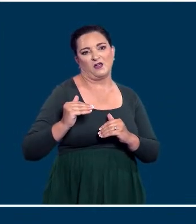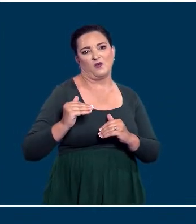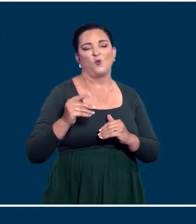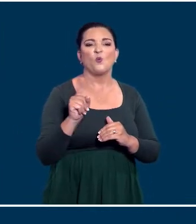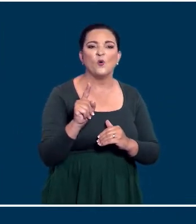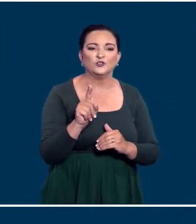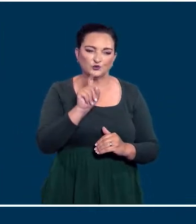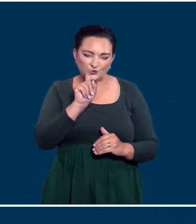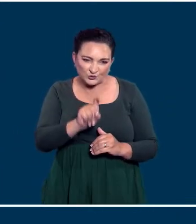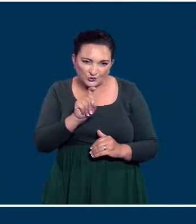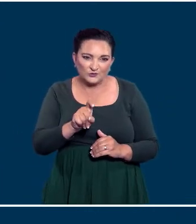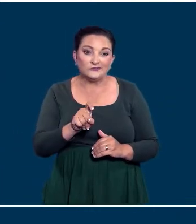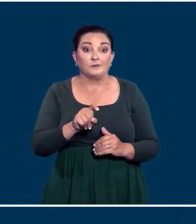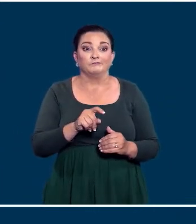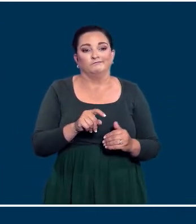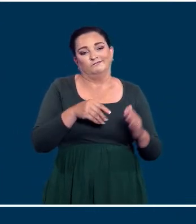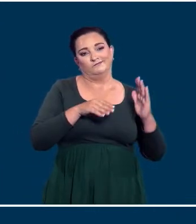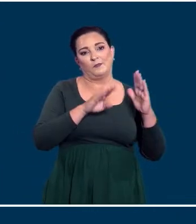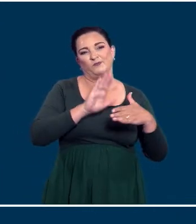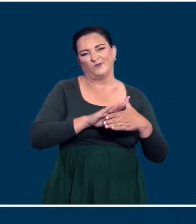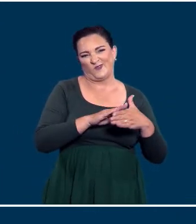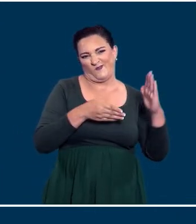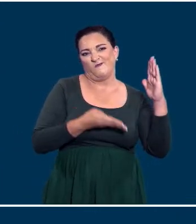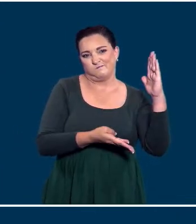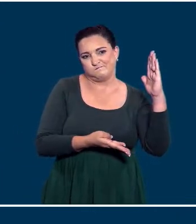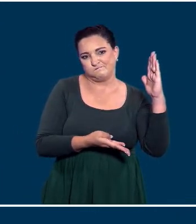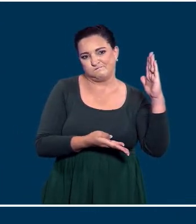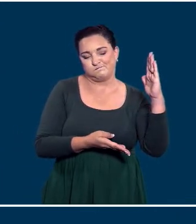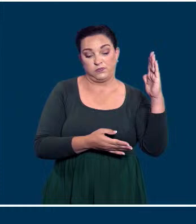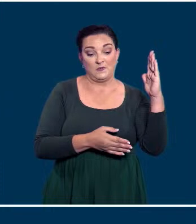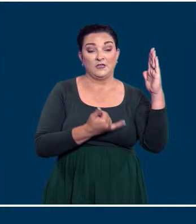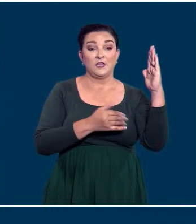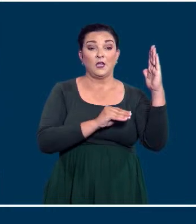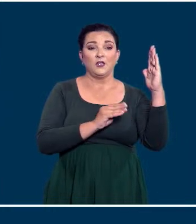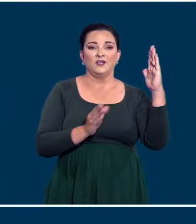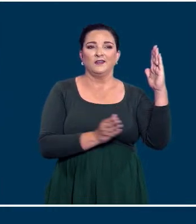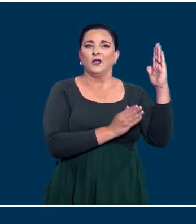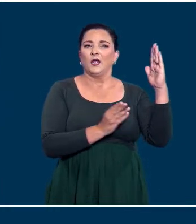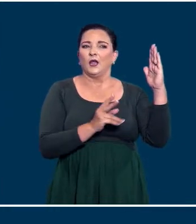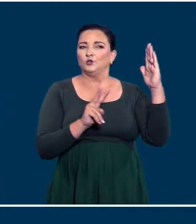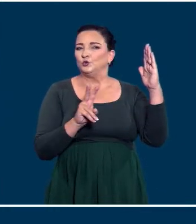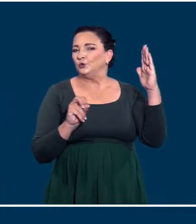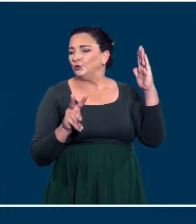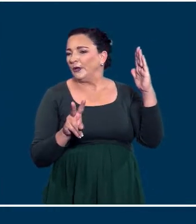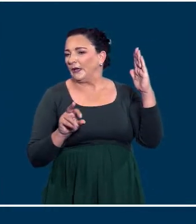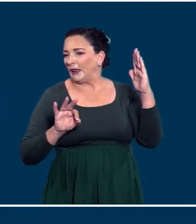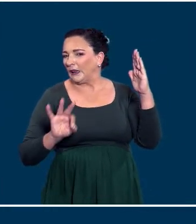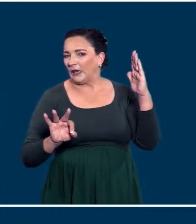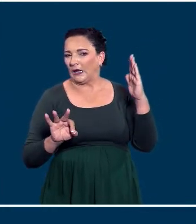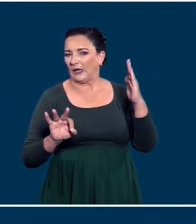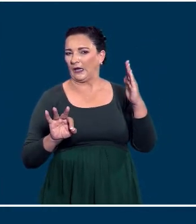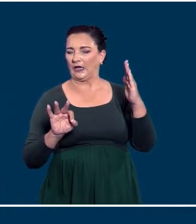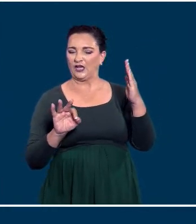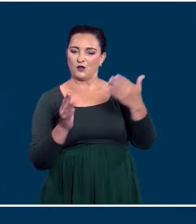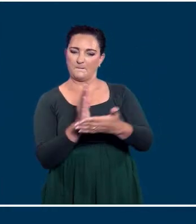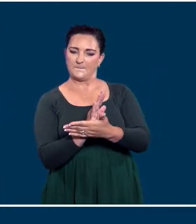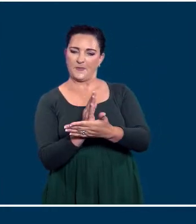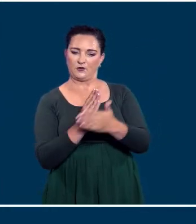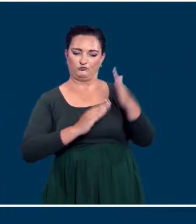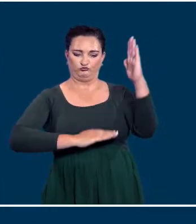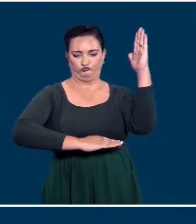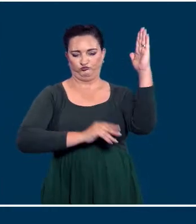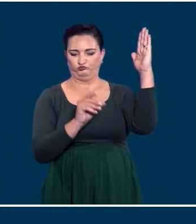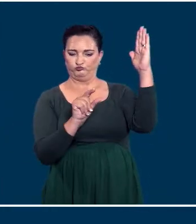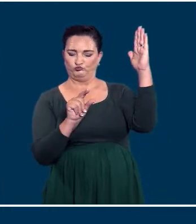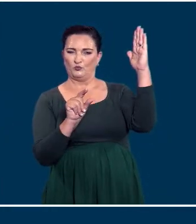as a result of that. When we move into kind of the latter part of 2023, in the middle of that graph, it starts to look like